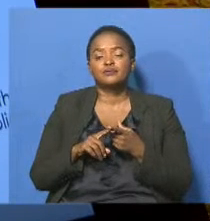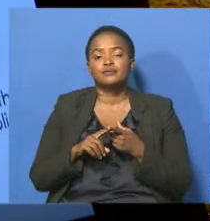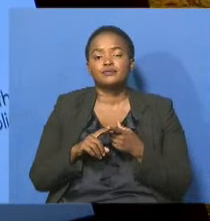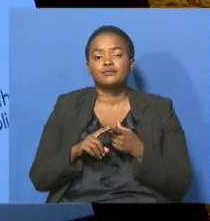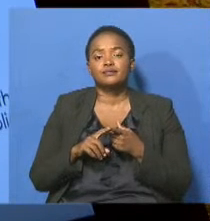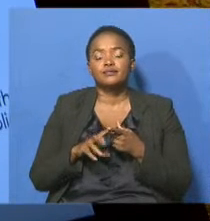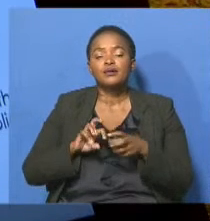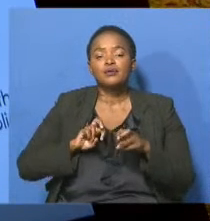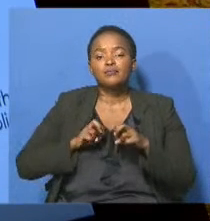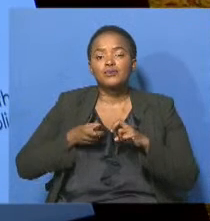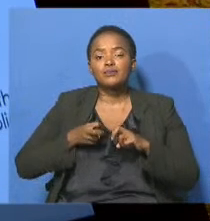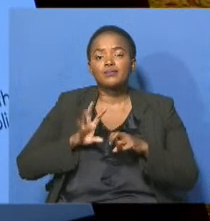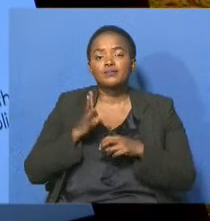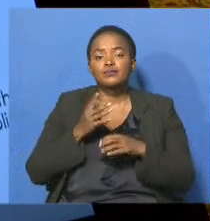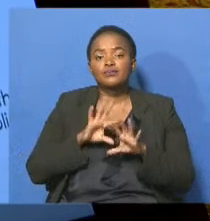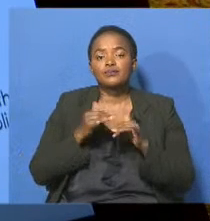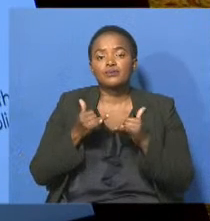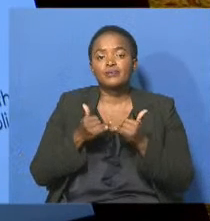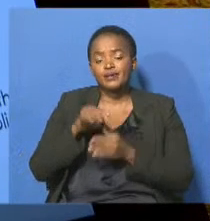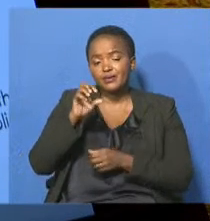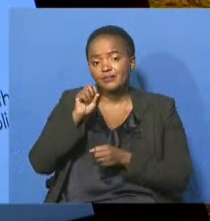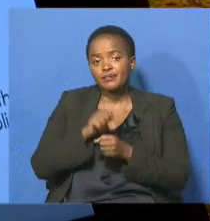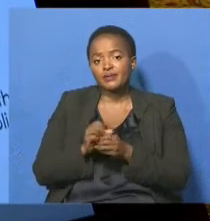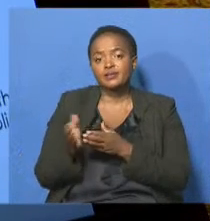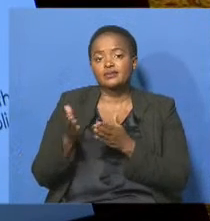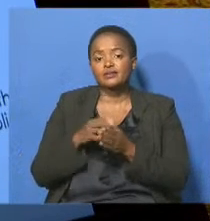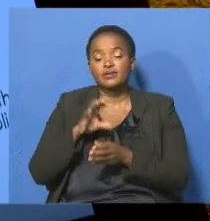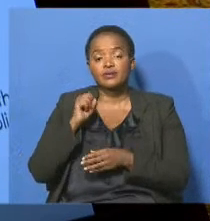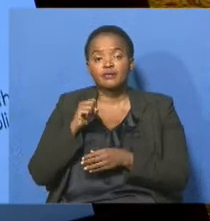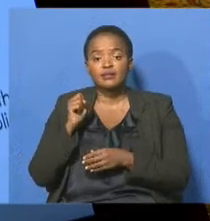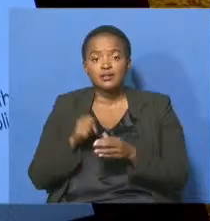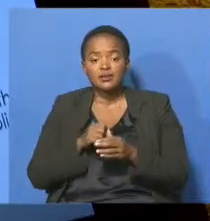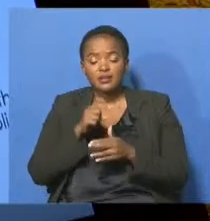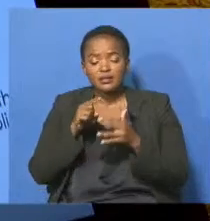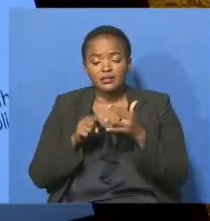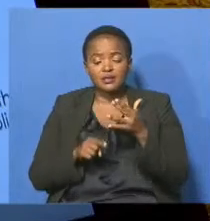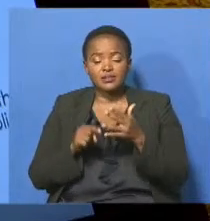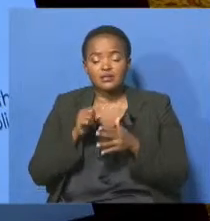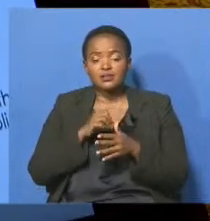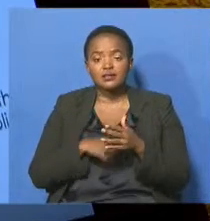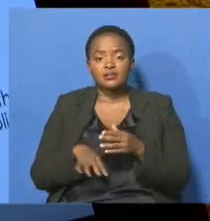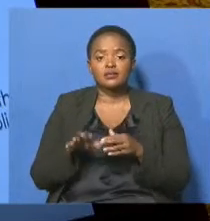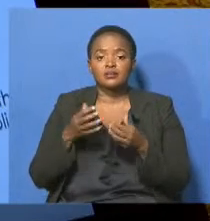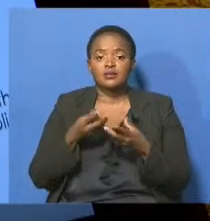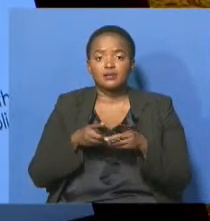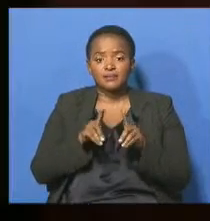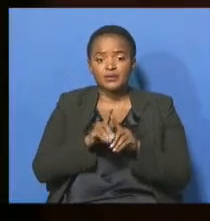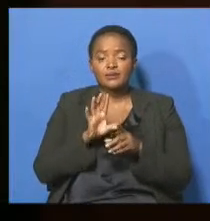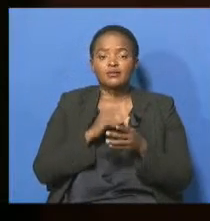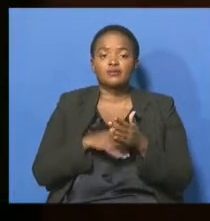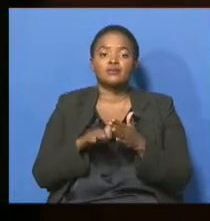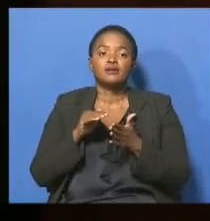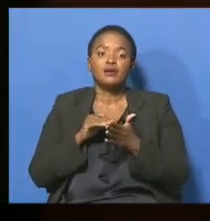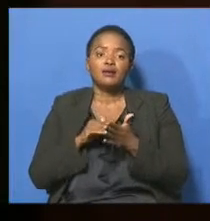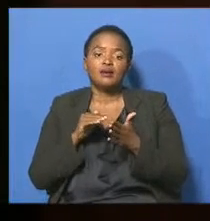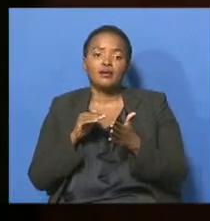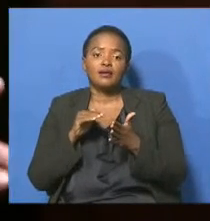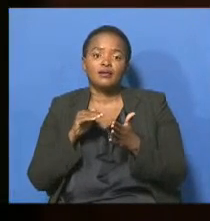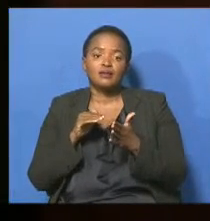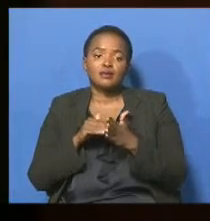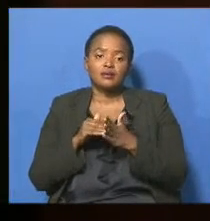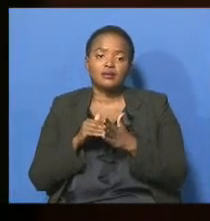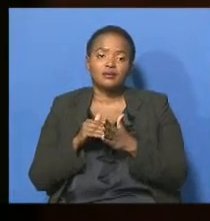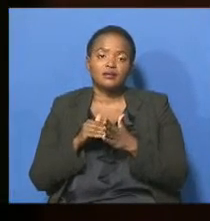the problems of community policing. Yes, these arise and they are